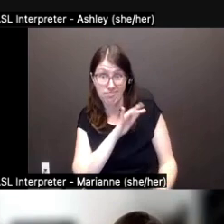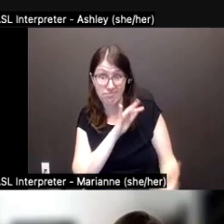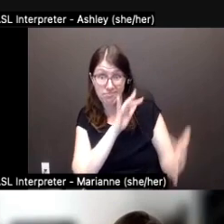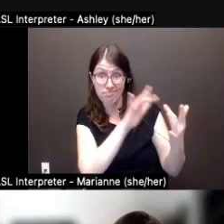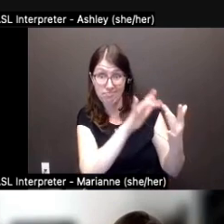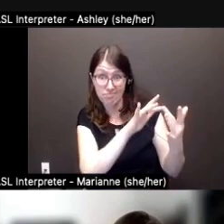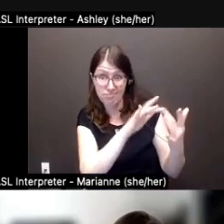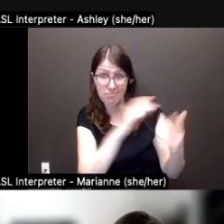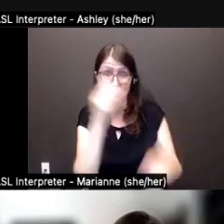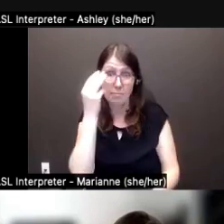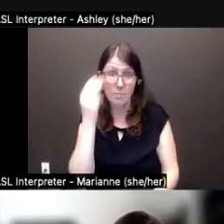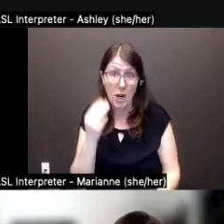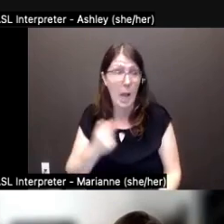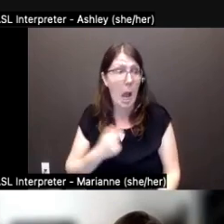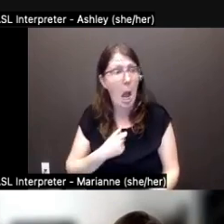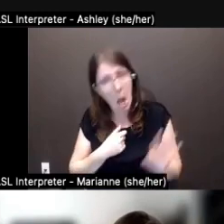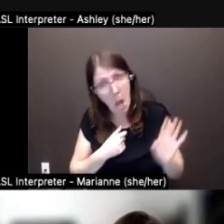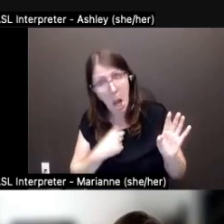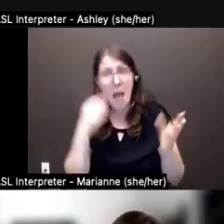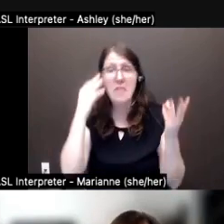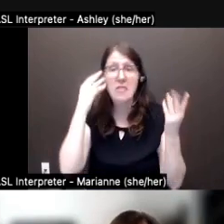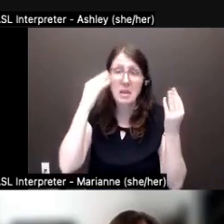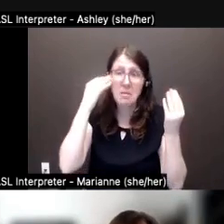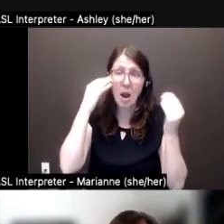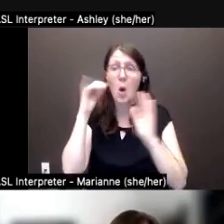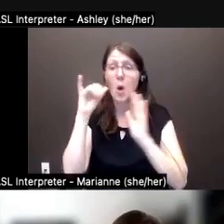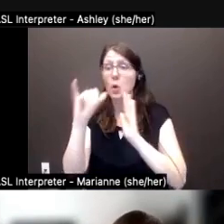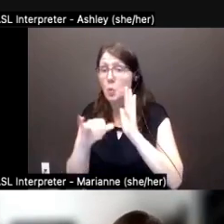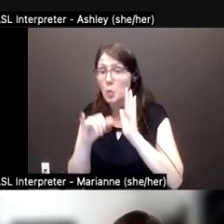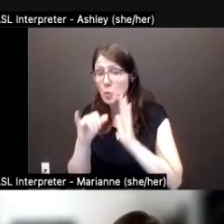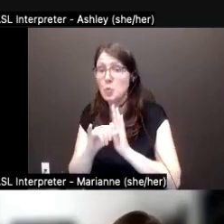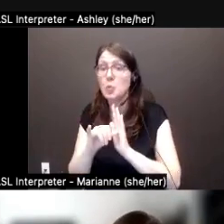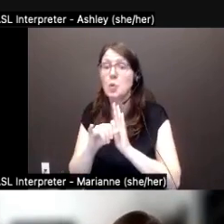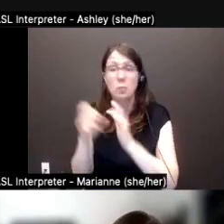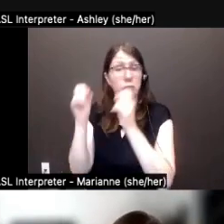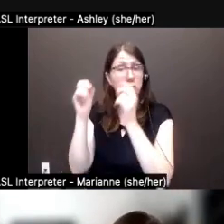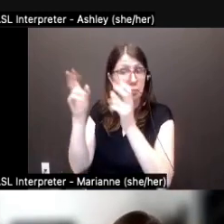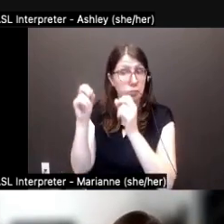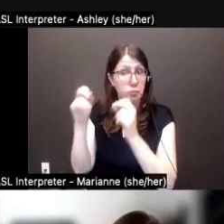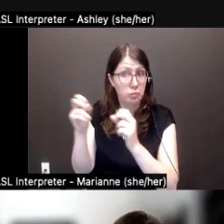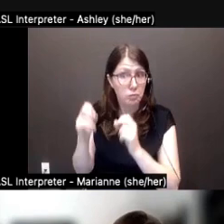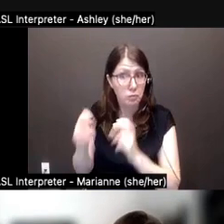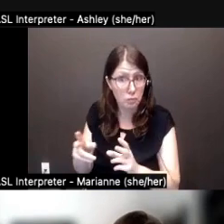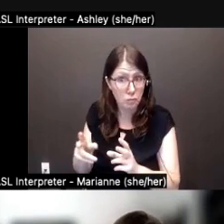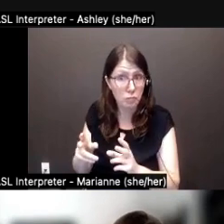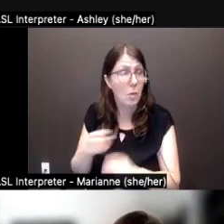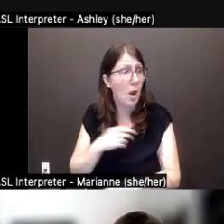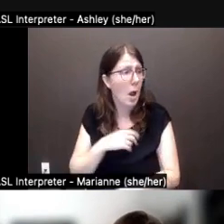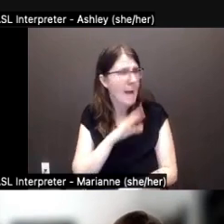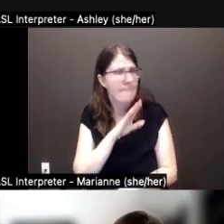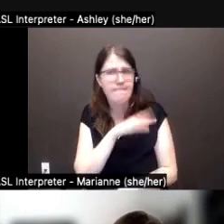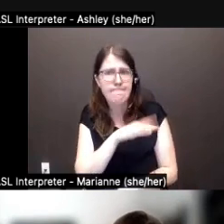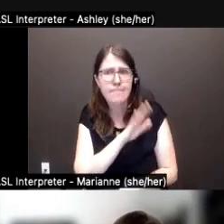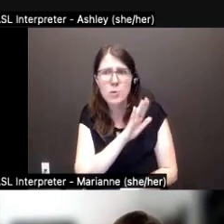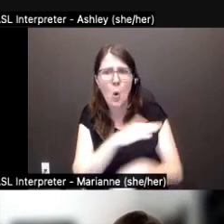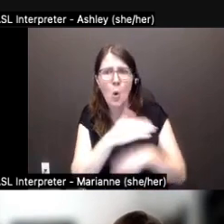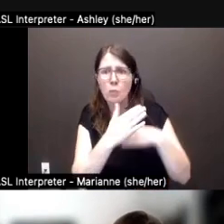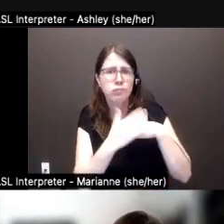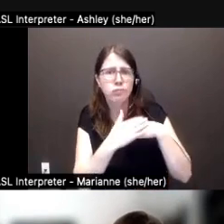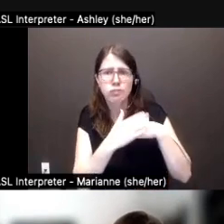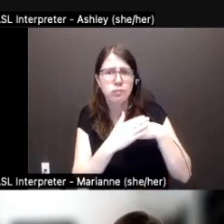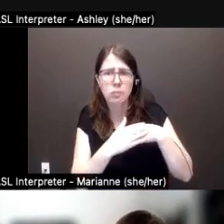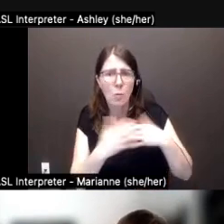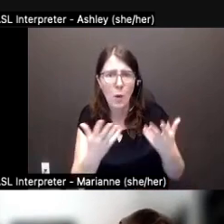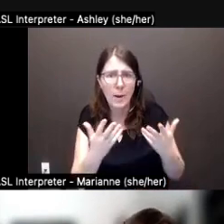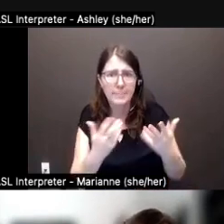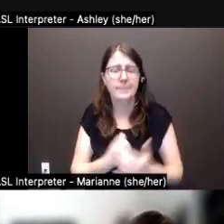a YouTube channel, what I had in mind, and I asked for her advice. So